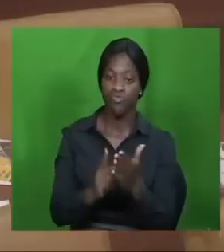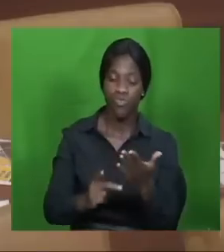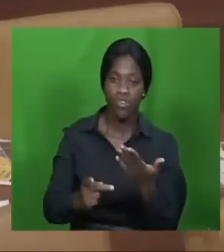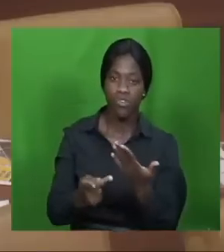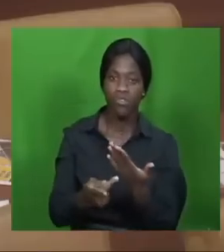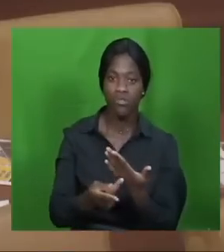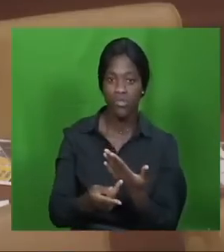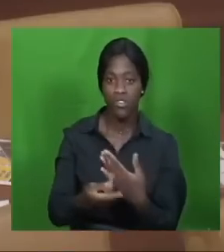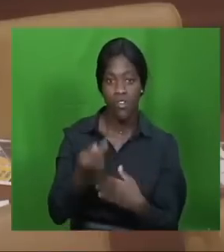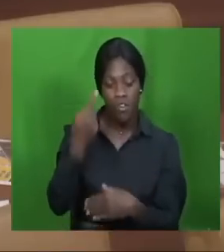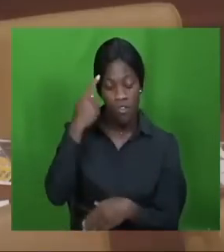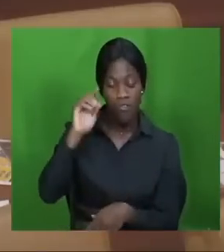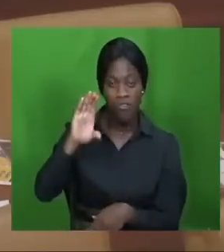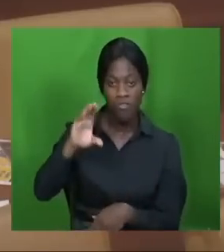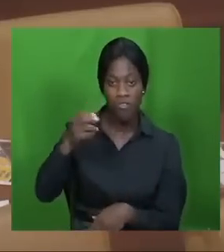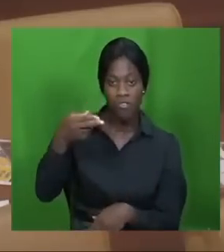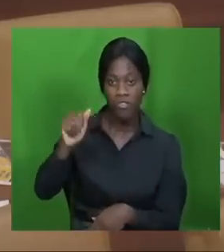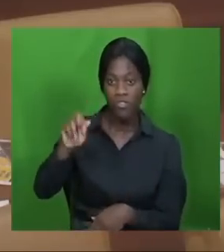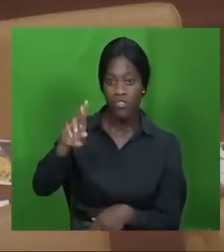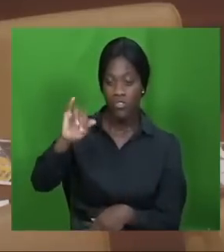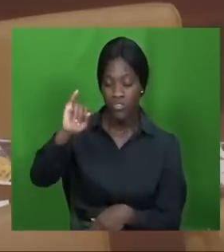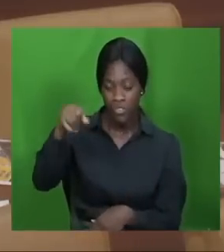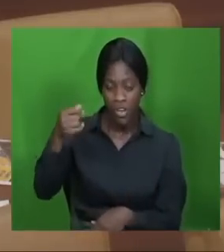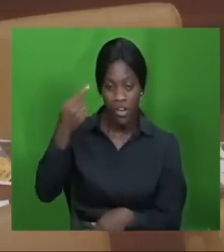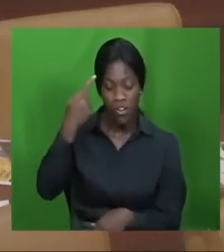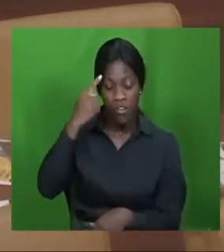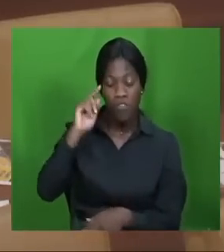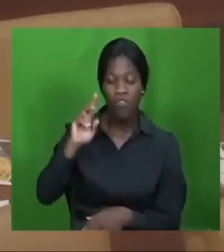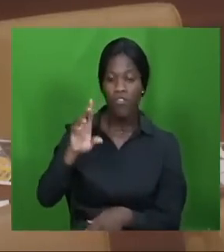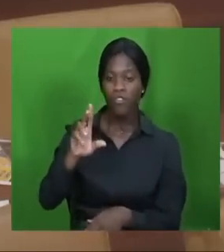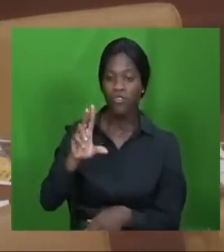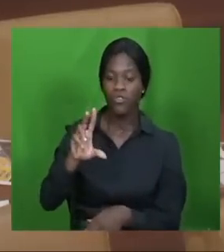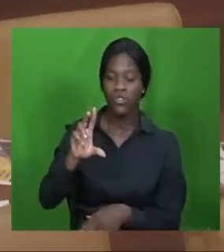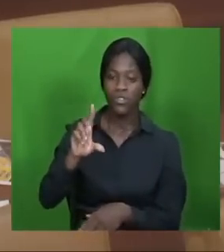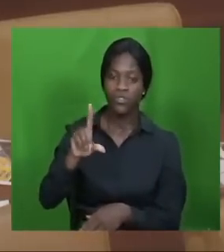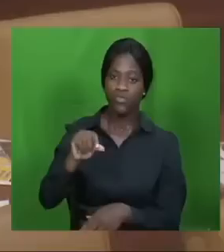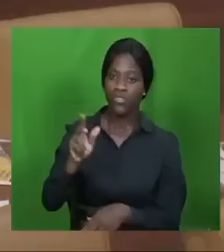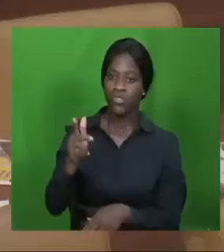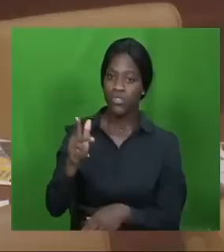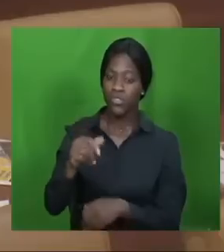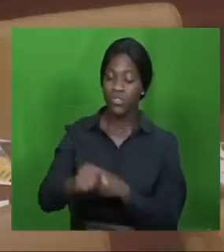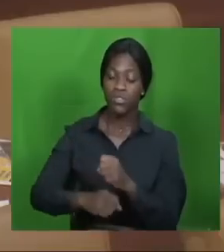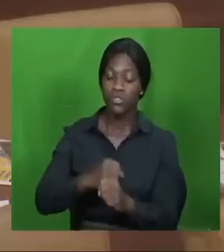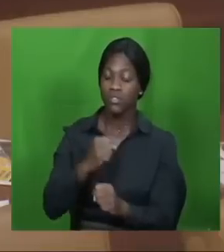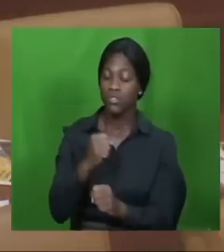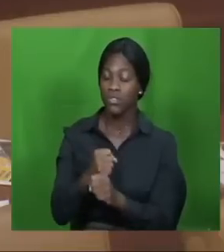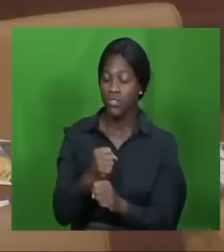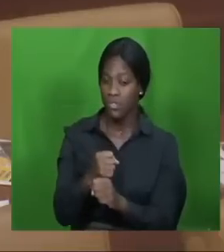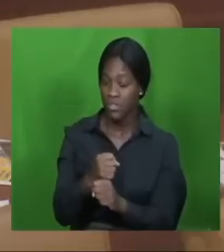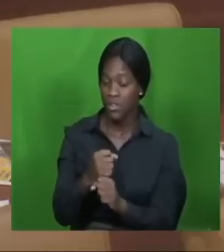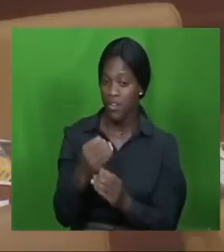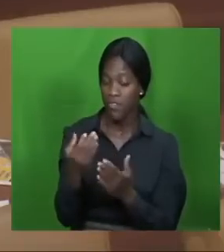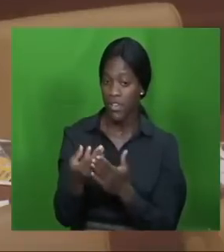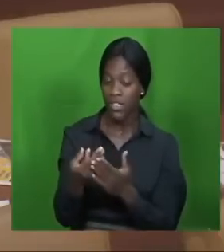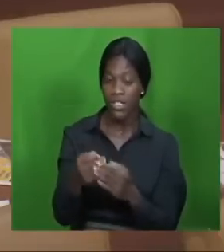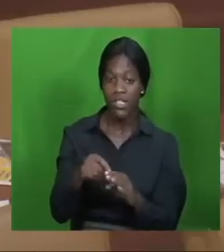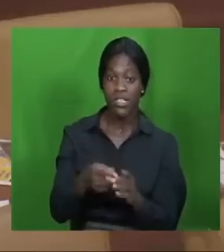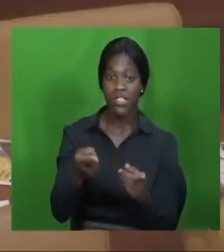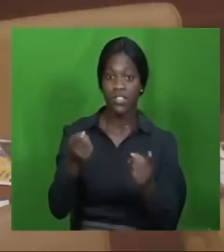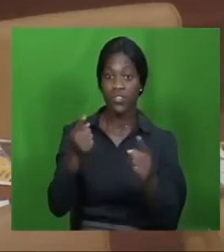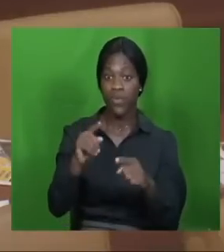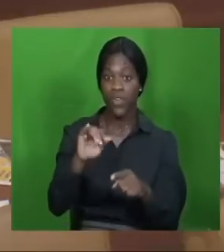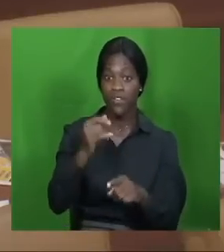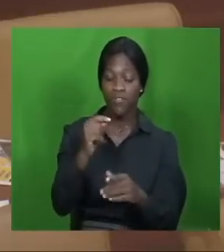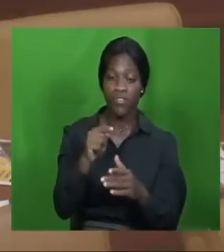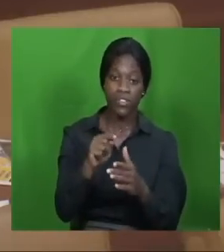Commission for the 2023 financial year, commencing 1st January and